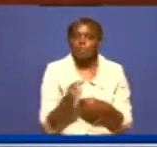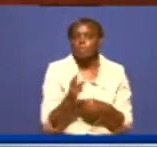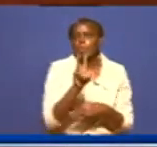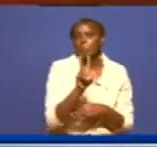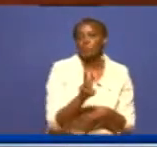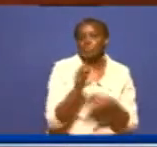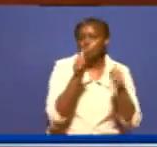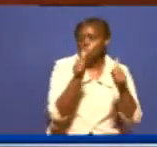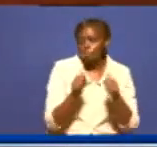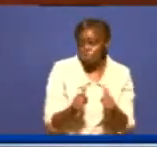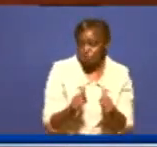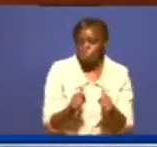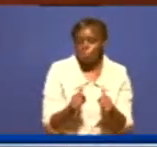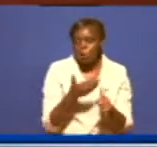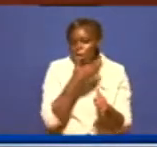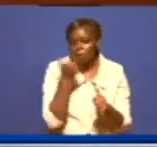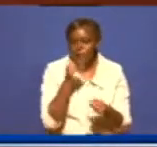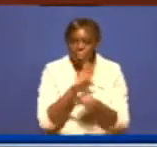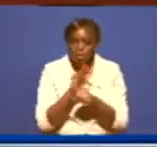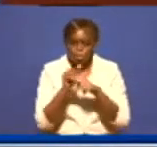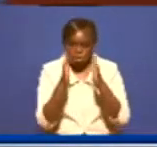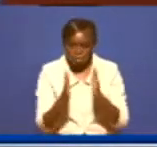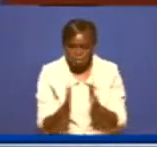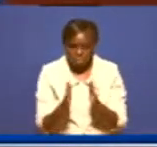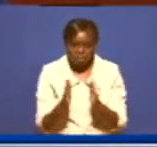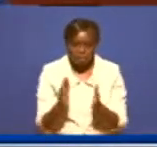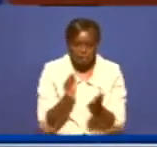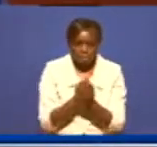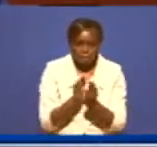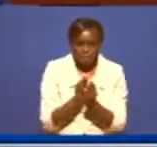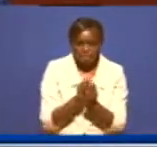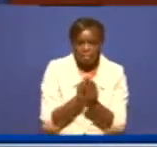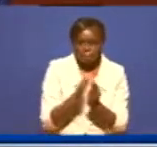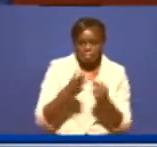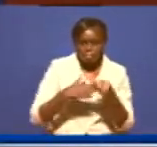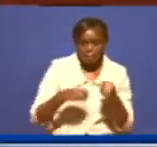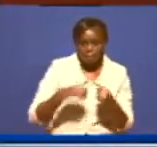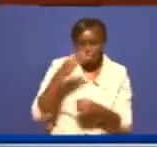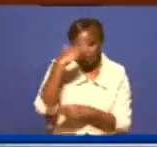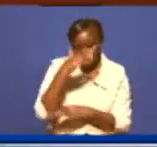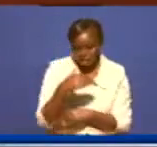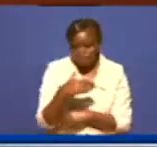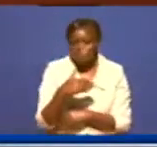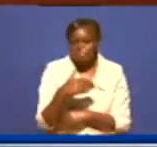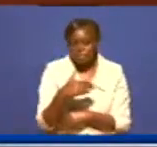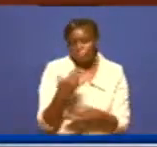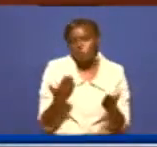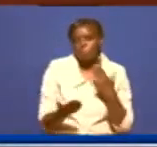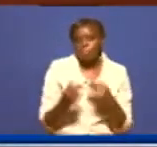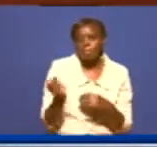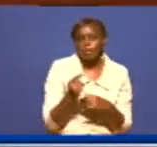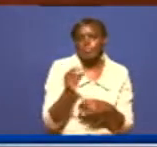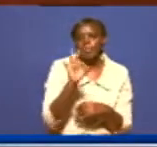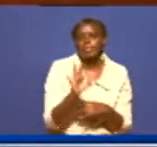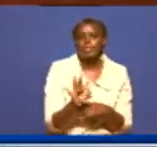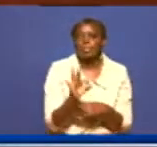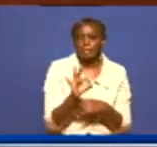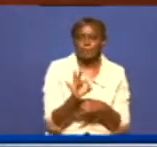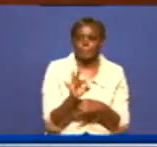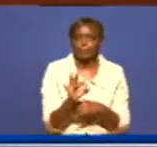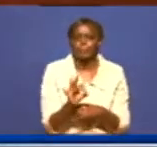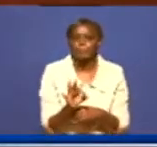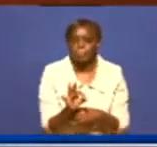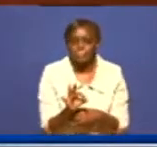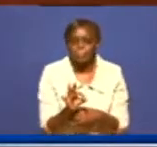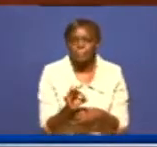notice, I think it is better, Majority Leader, let's maintain at 90 days or 3 months, so that,